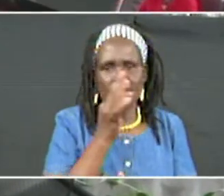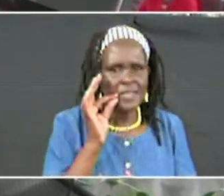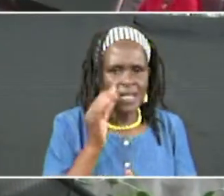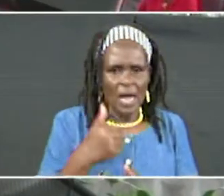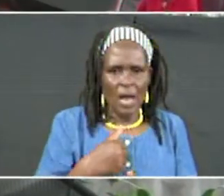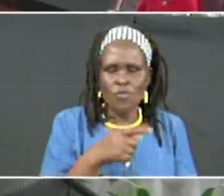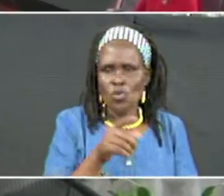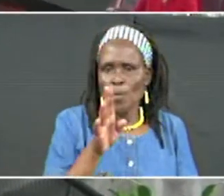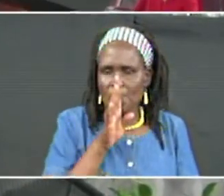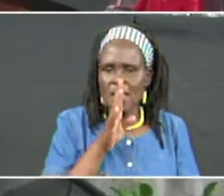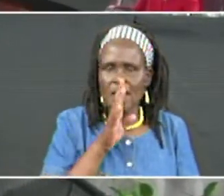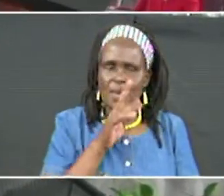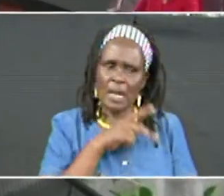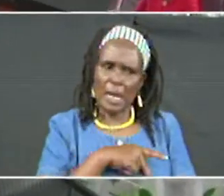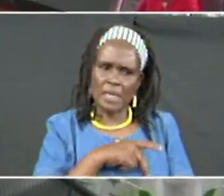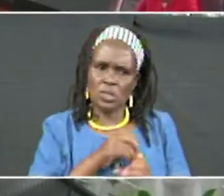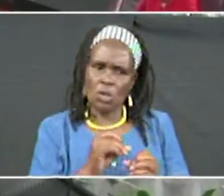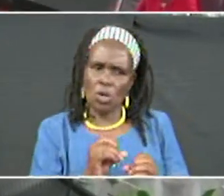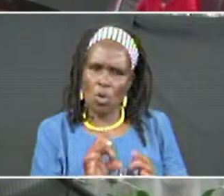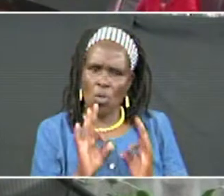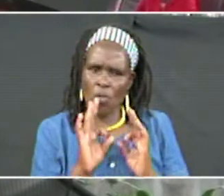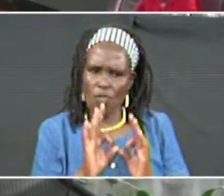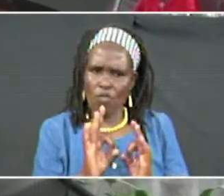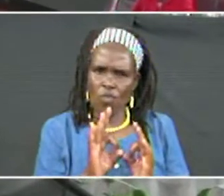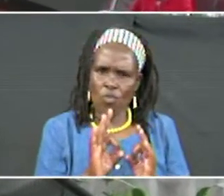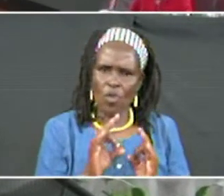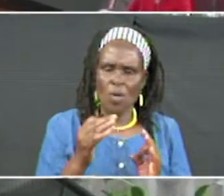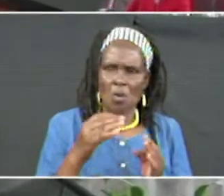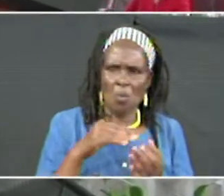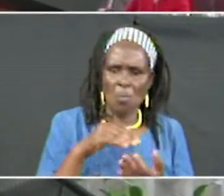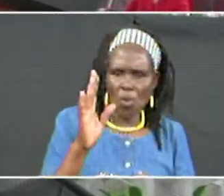kinder? Have you been more loving?